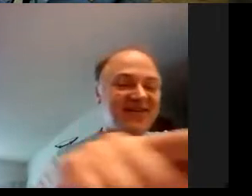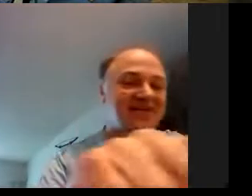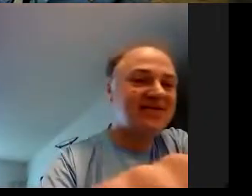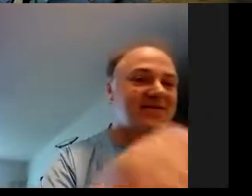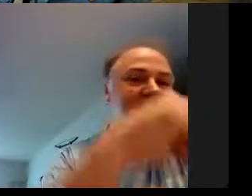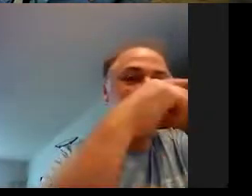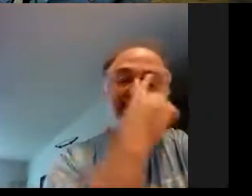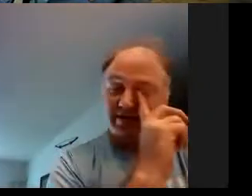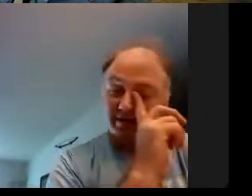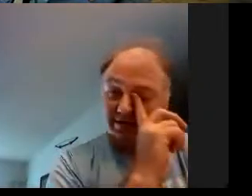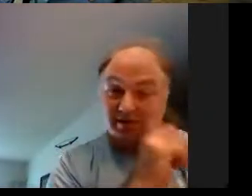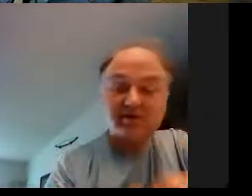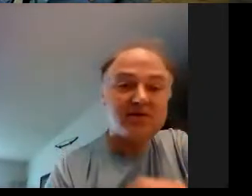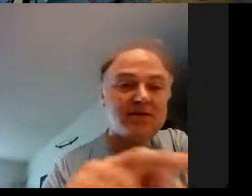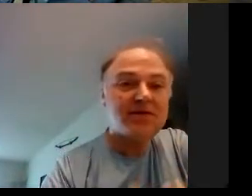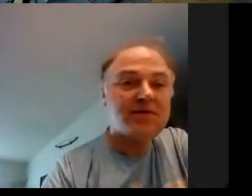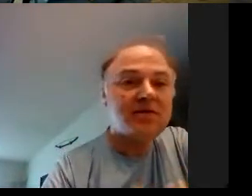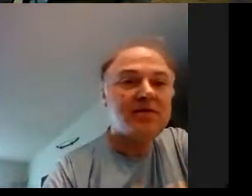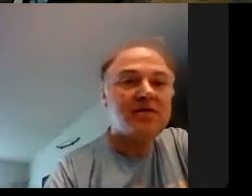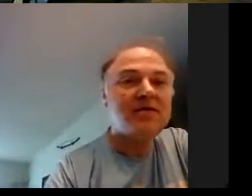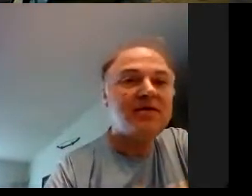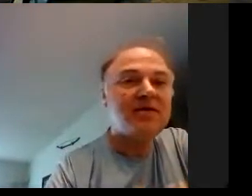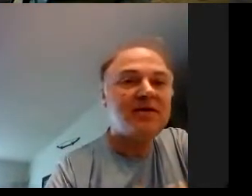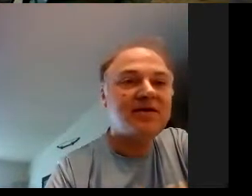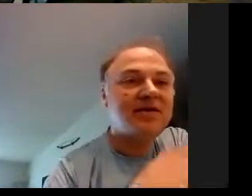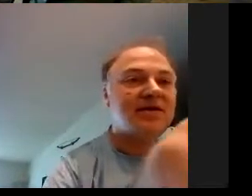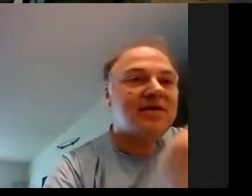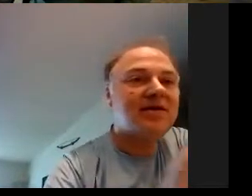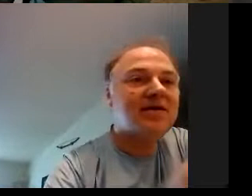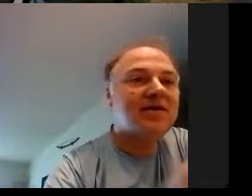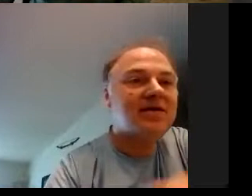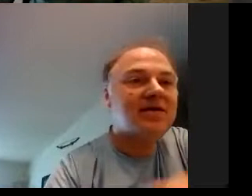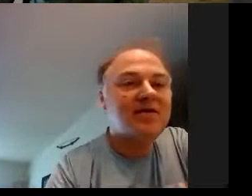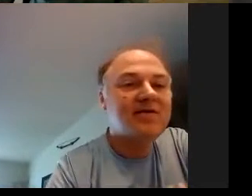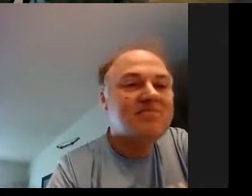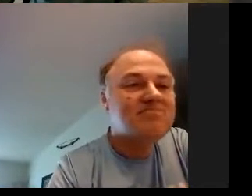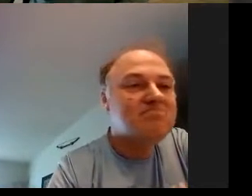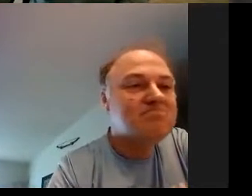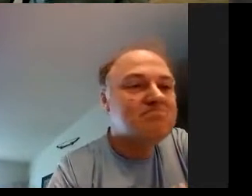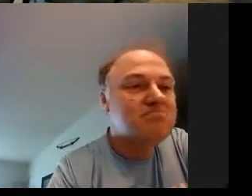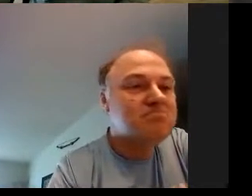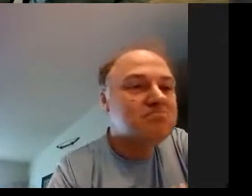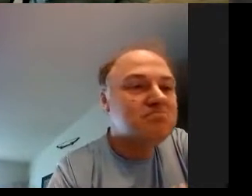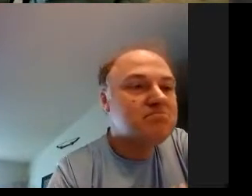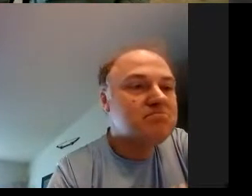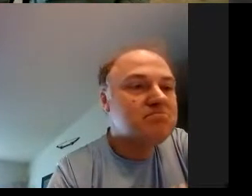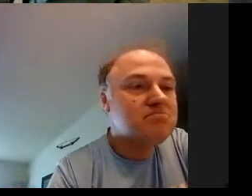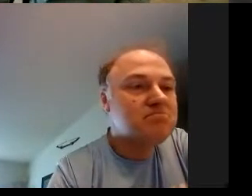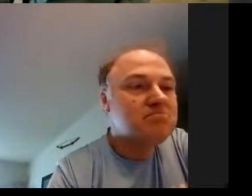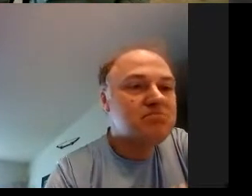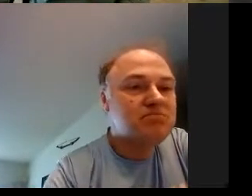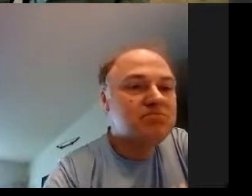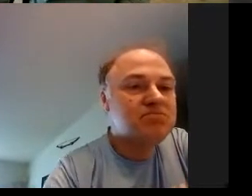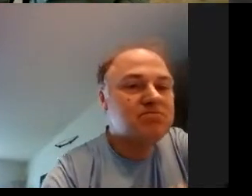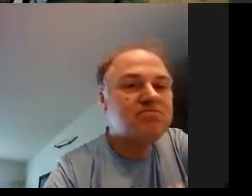you. We talked about moving into June and we thought people would start on, I mean, there were 100 emails. Thank you, Kristen, for catching that. That